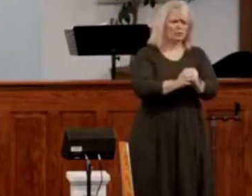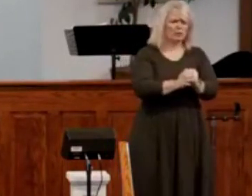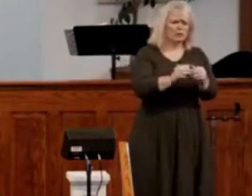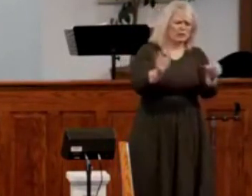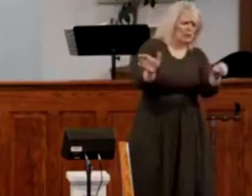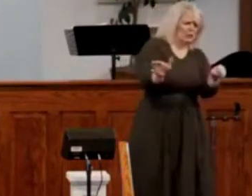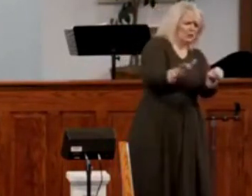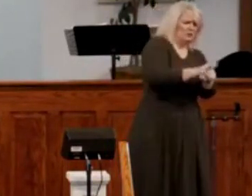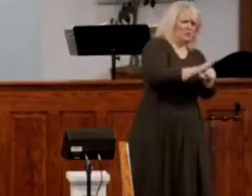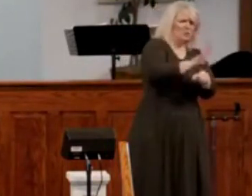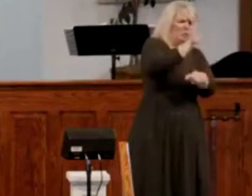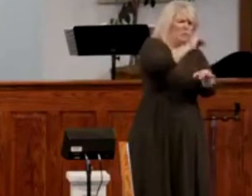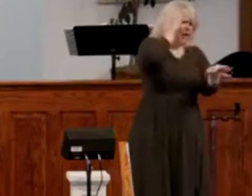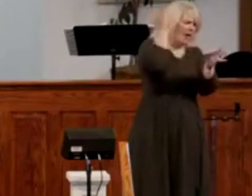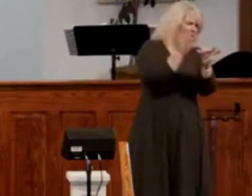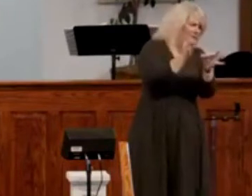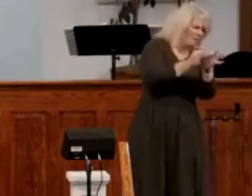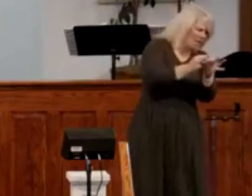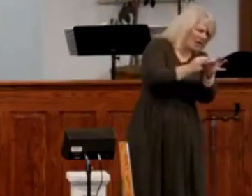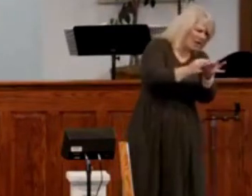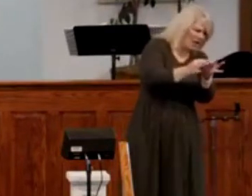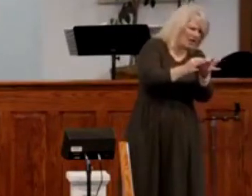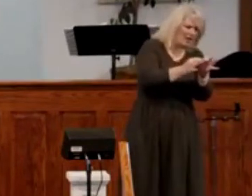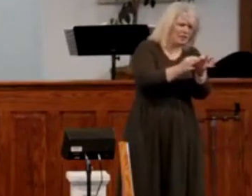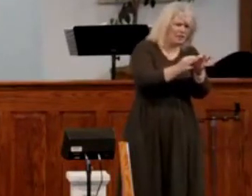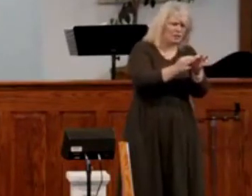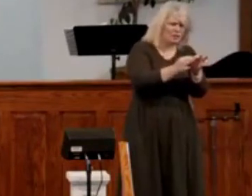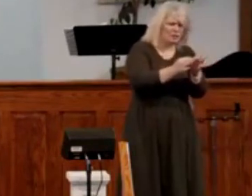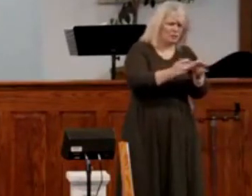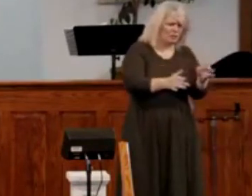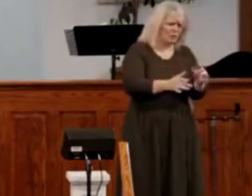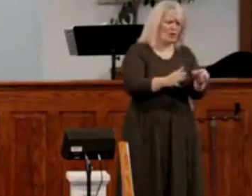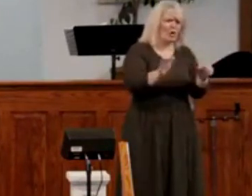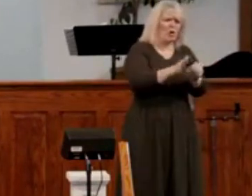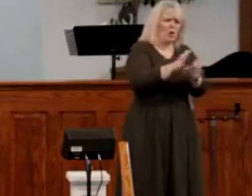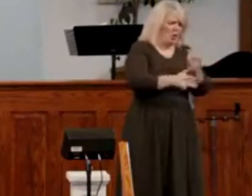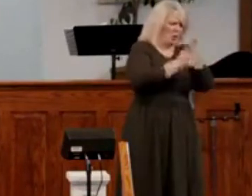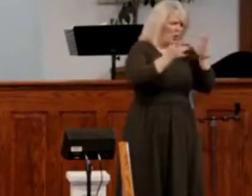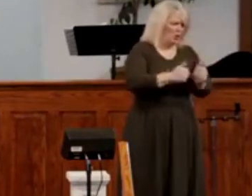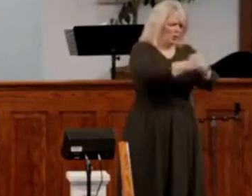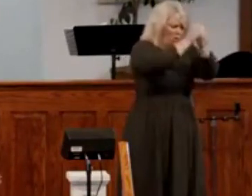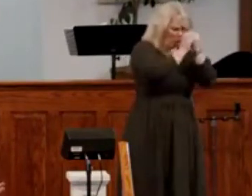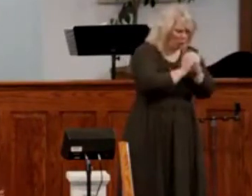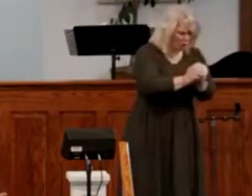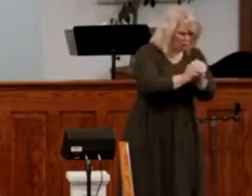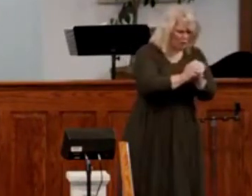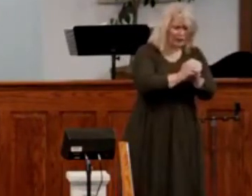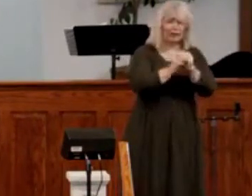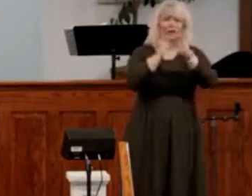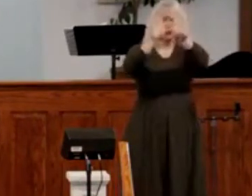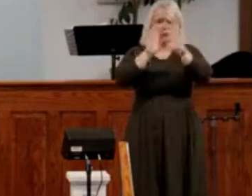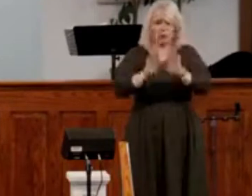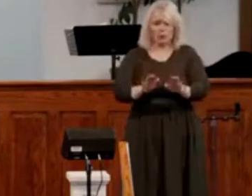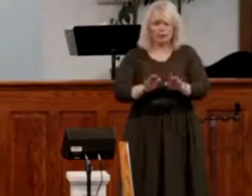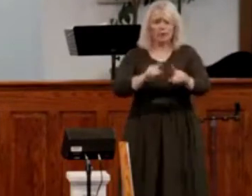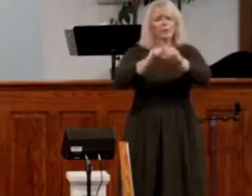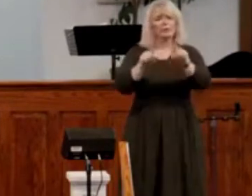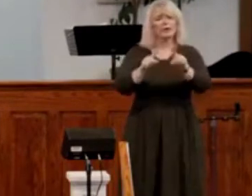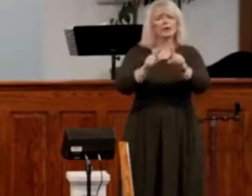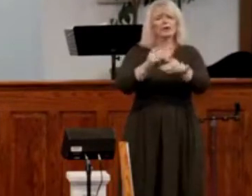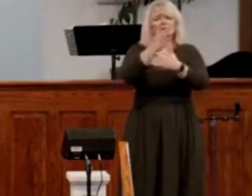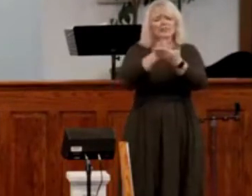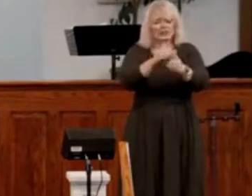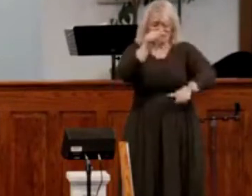by faith. It's supposed to be genuine and sincere, and you should be wholeheartedly worshiping God. And yeah, that would be great. But it says here that some of the